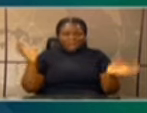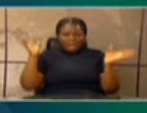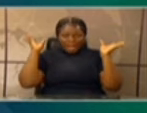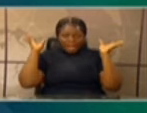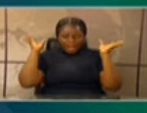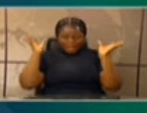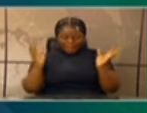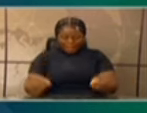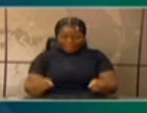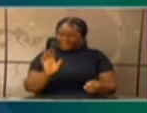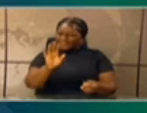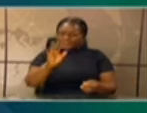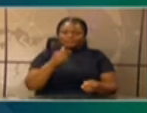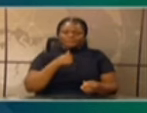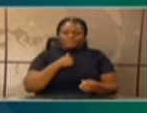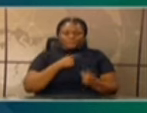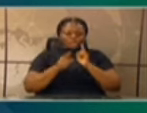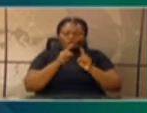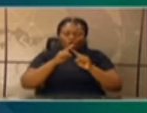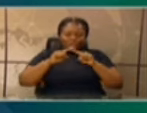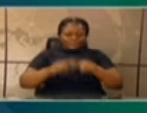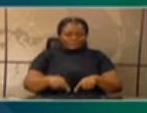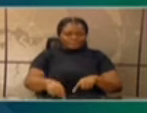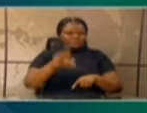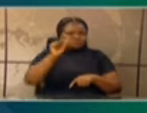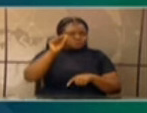But I know maybe I can watch them on there.